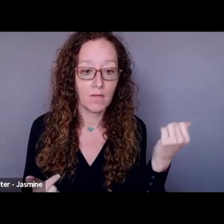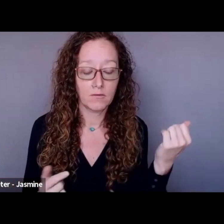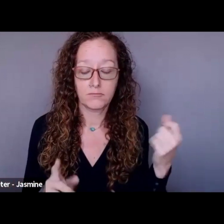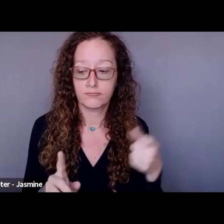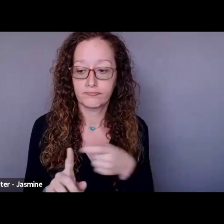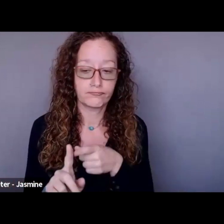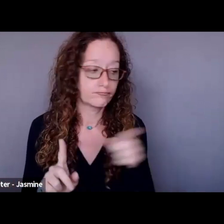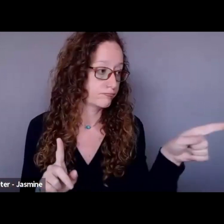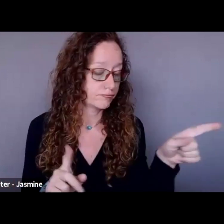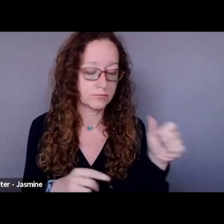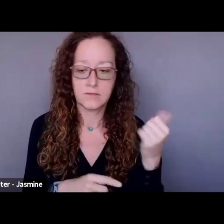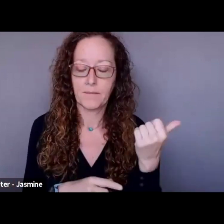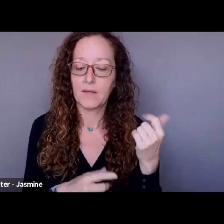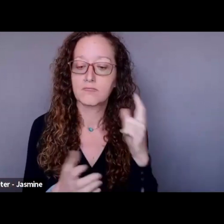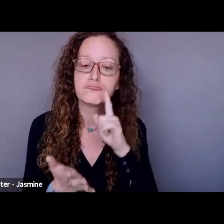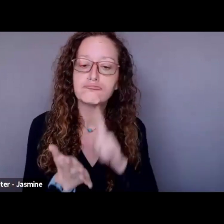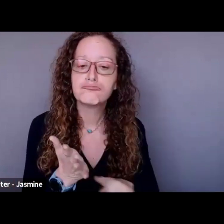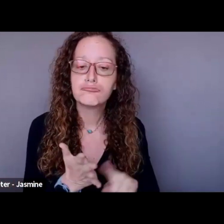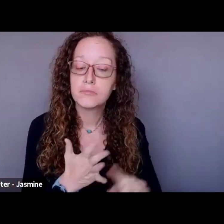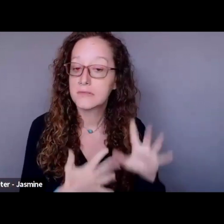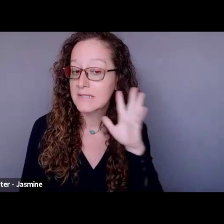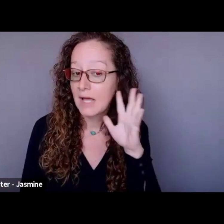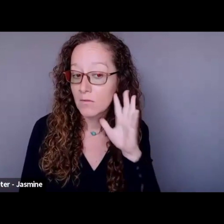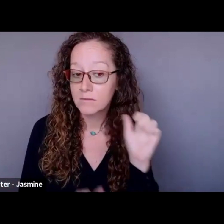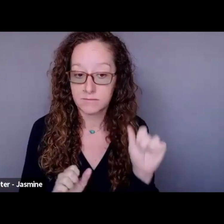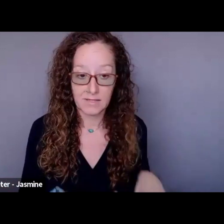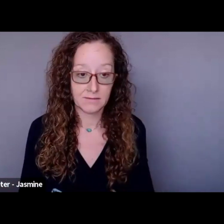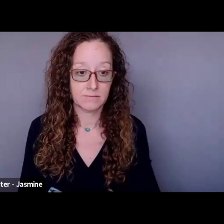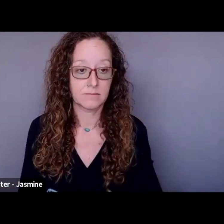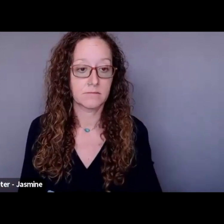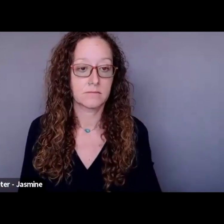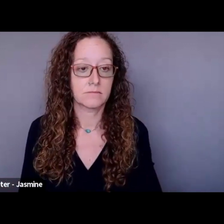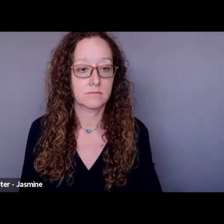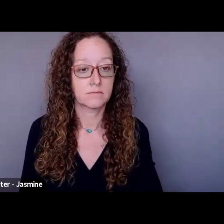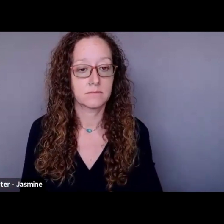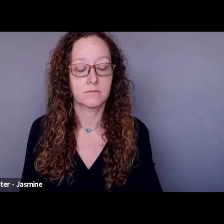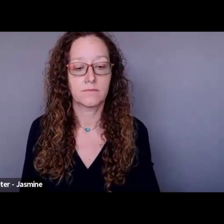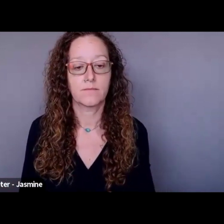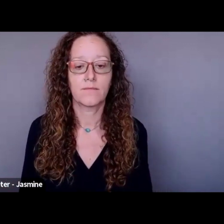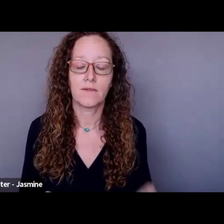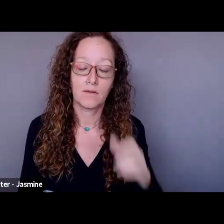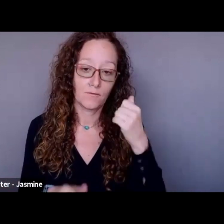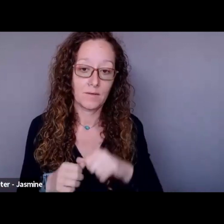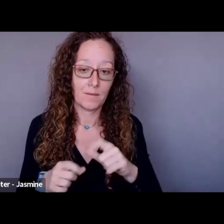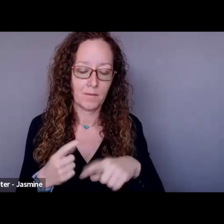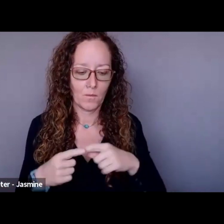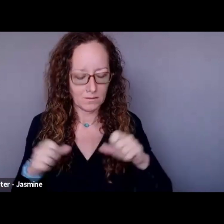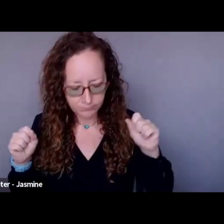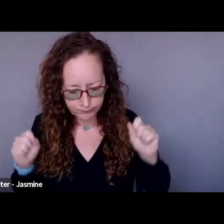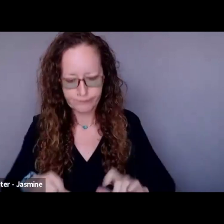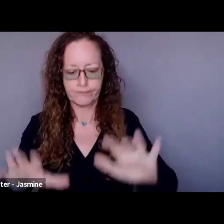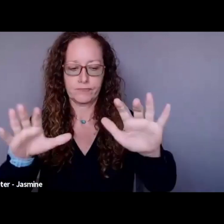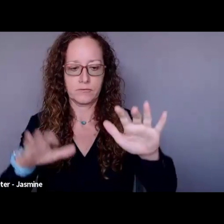sound, one thing to keep in mind as they're unrolling a carpet, that would be